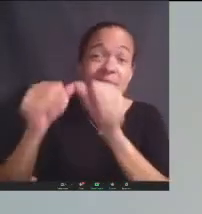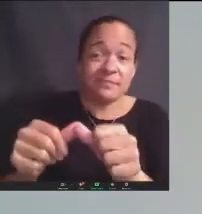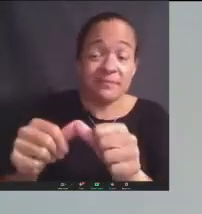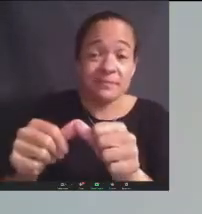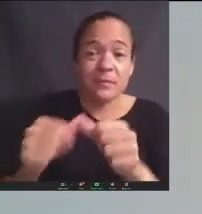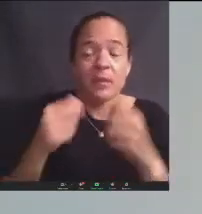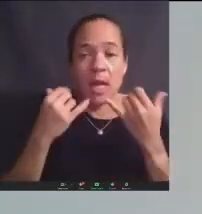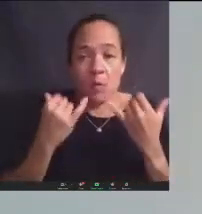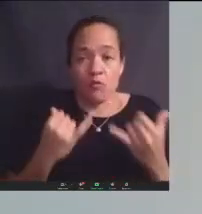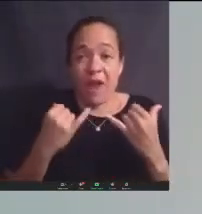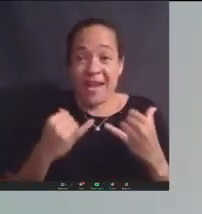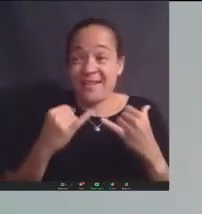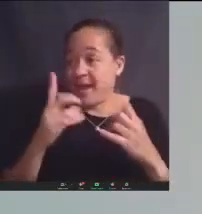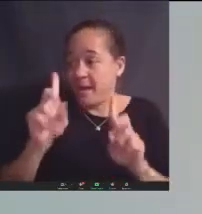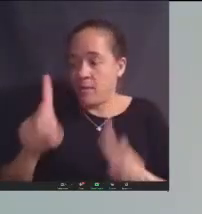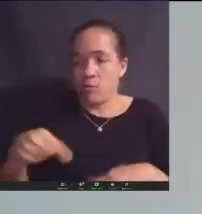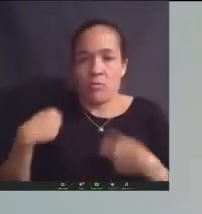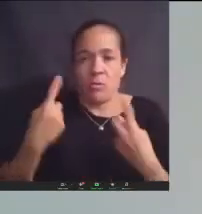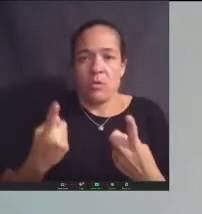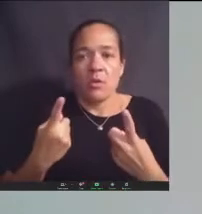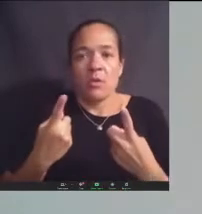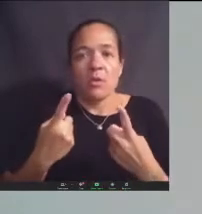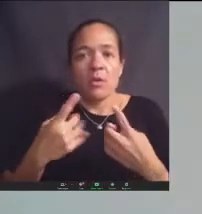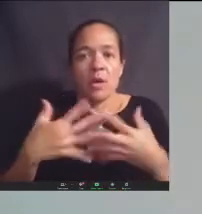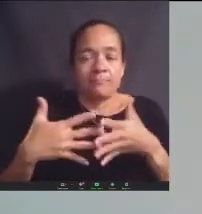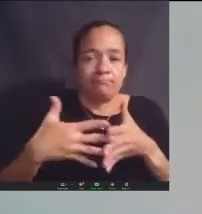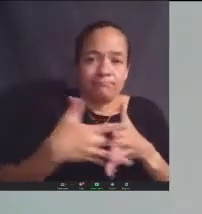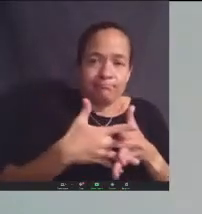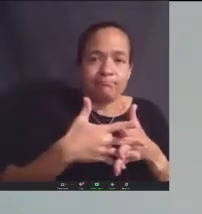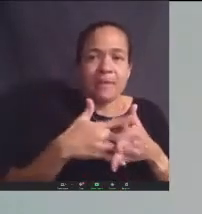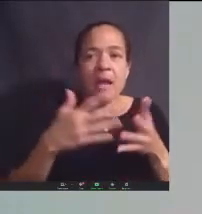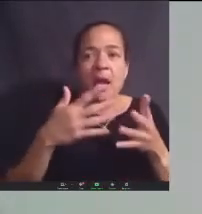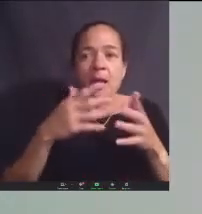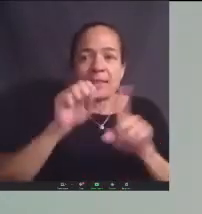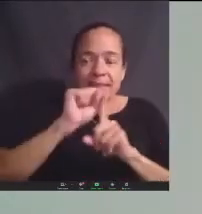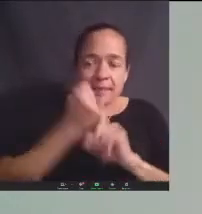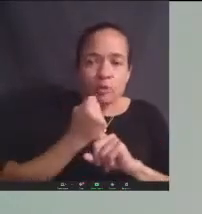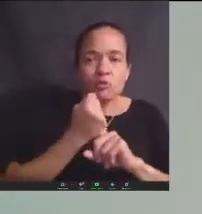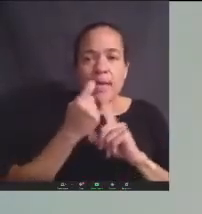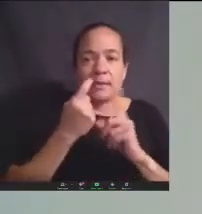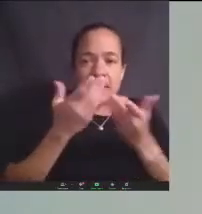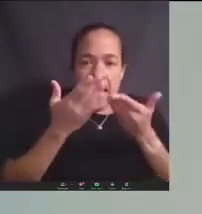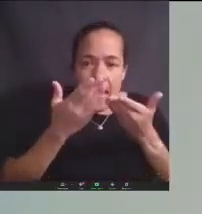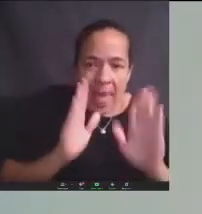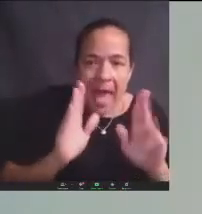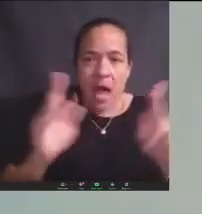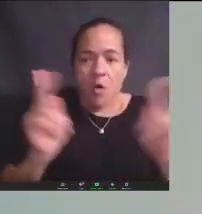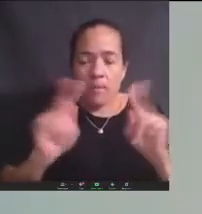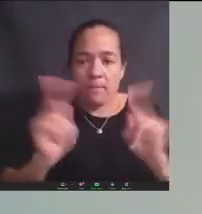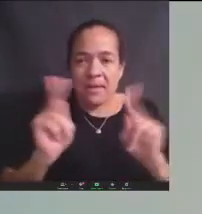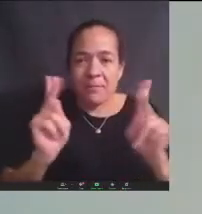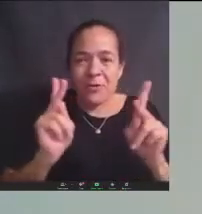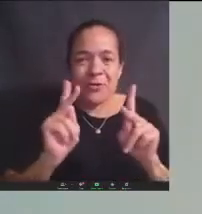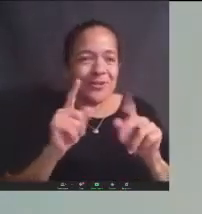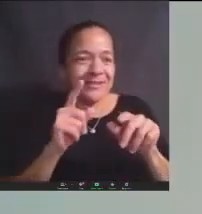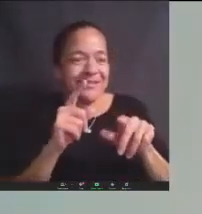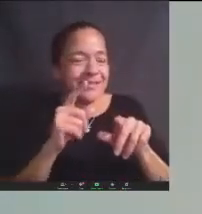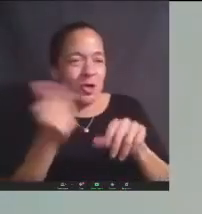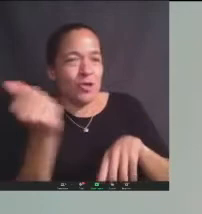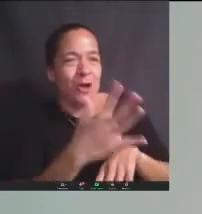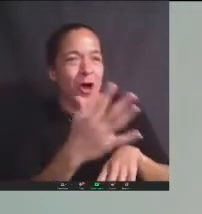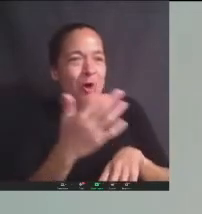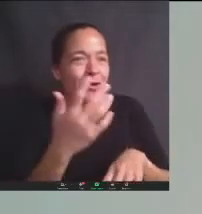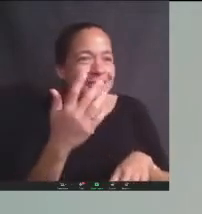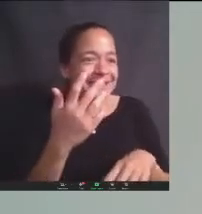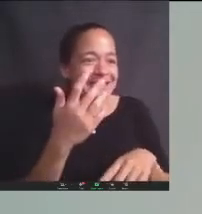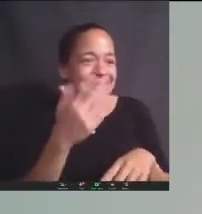that allows certain people to invalidate news itself, right? To invalidate who is